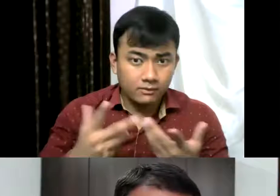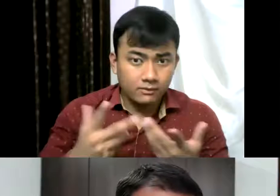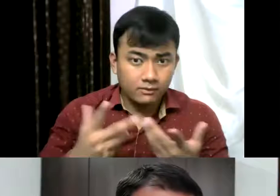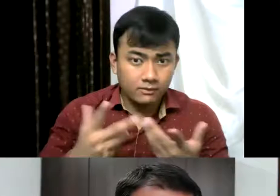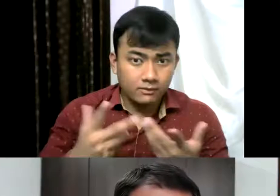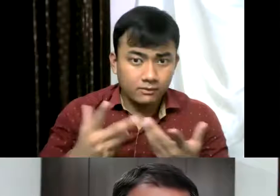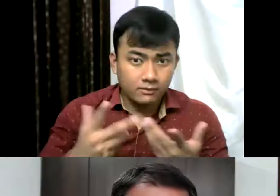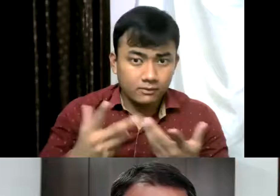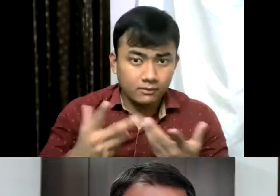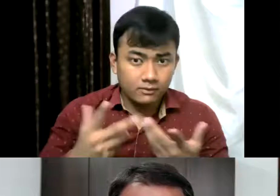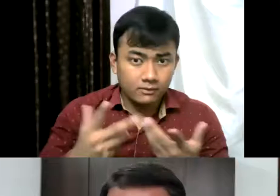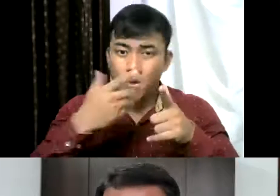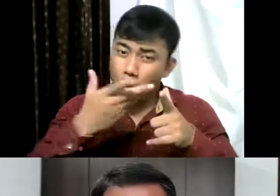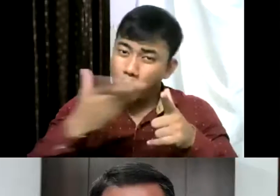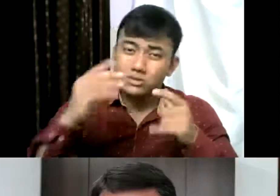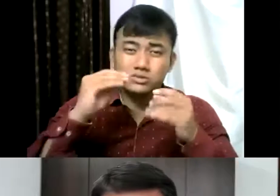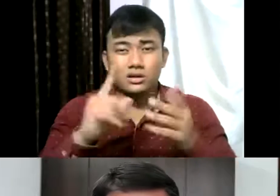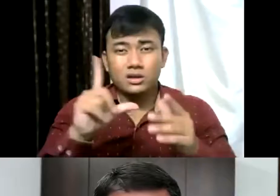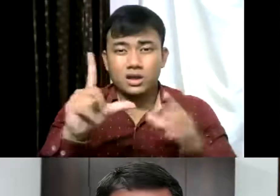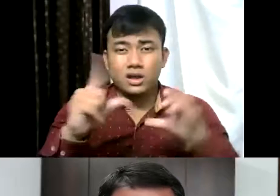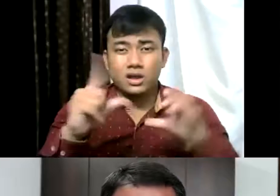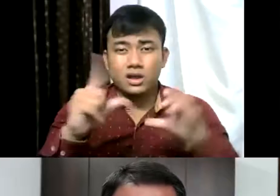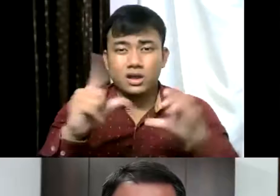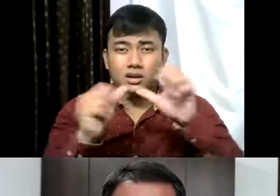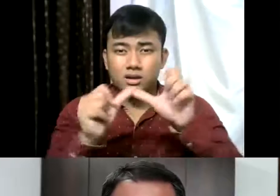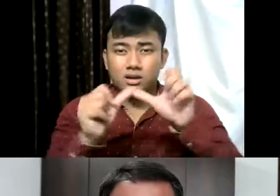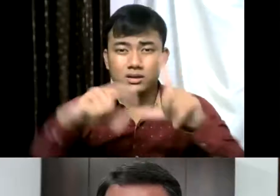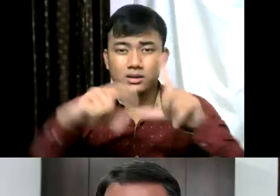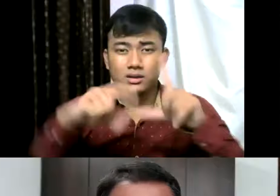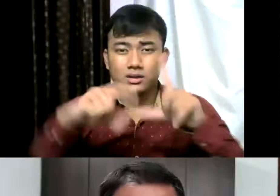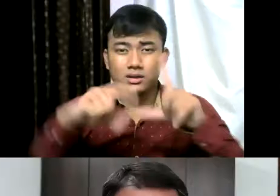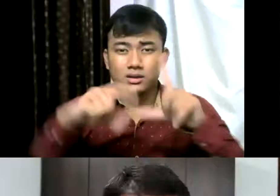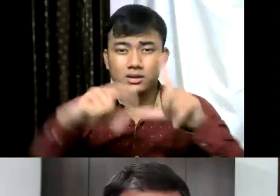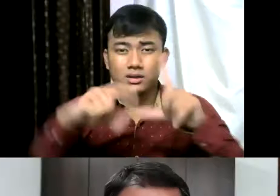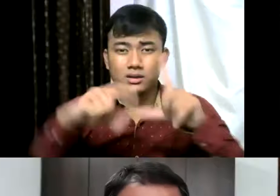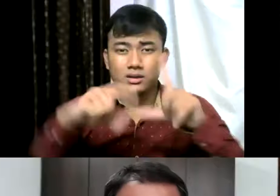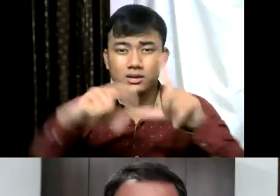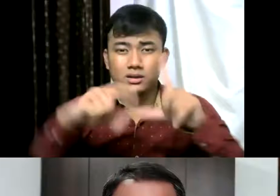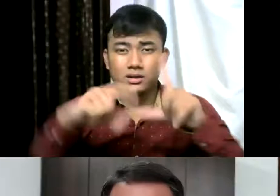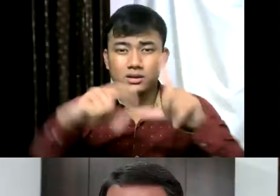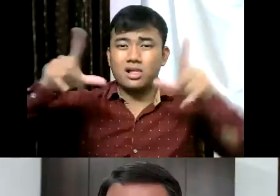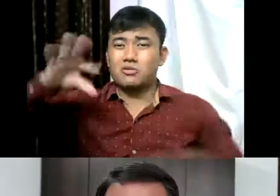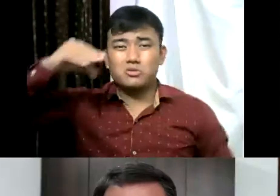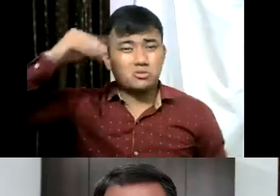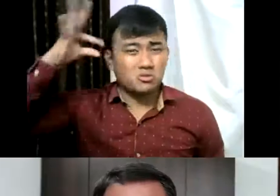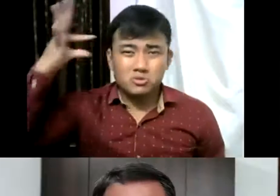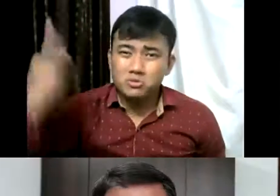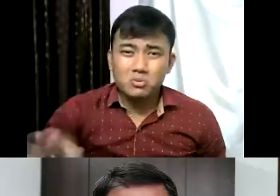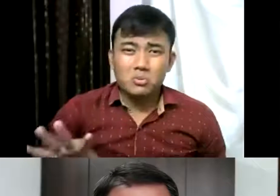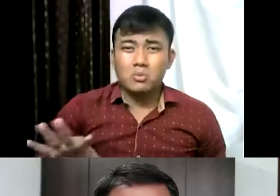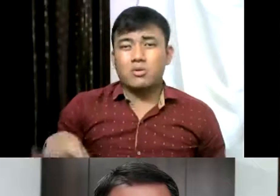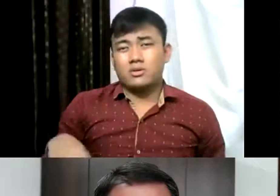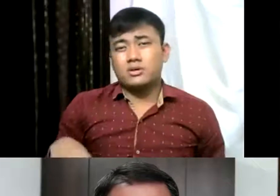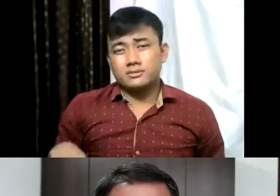online, and lives will get destroyed, and family ties will get severed, and it's going to get very, very